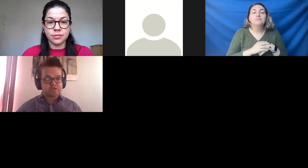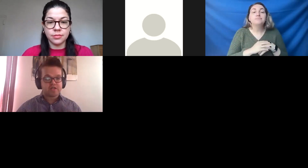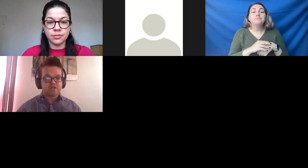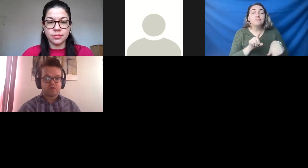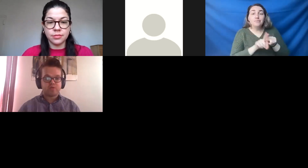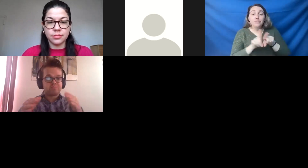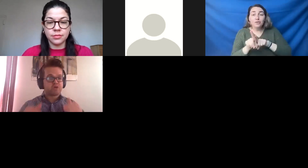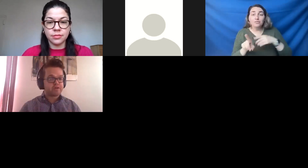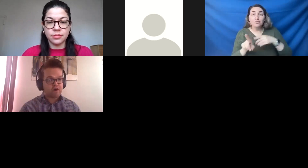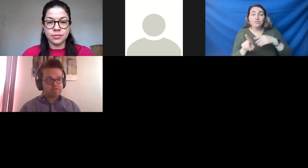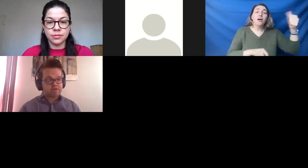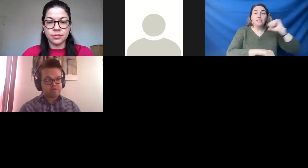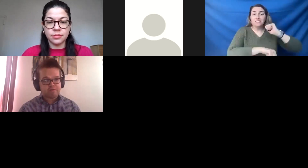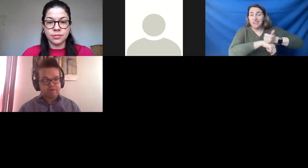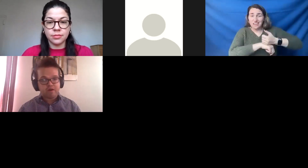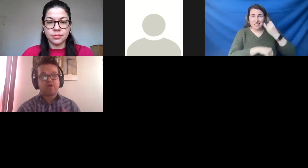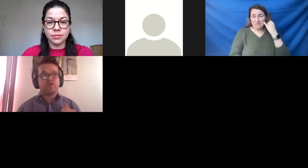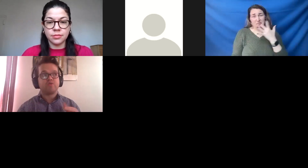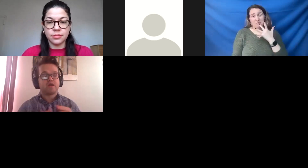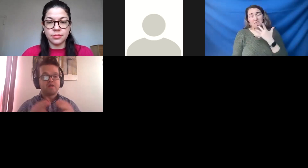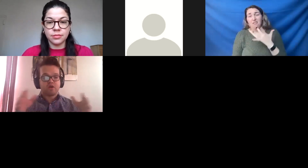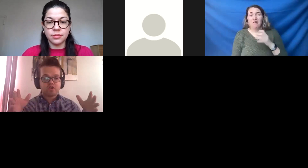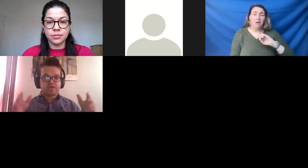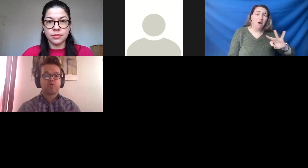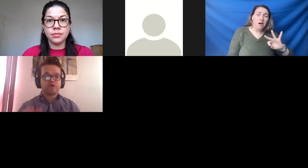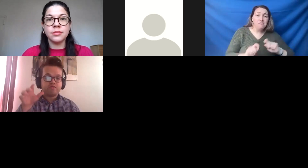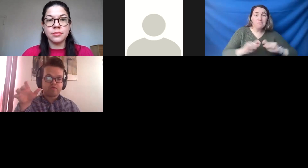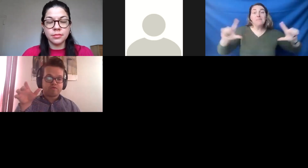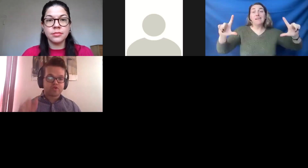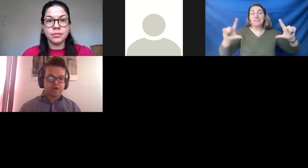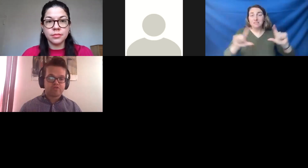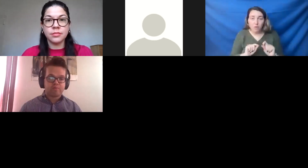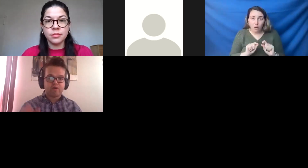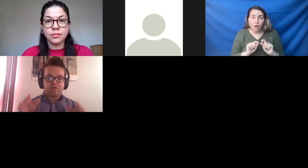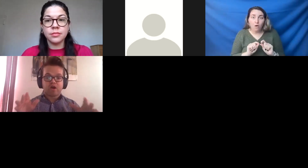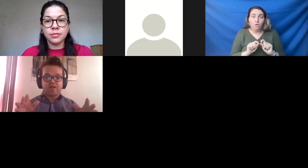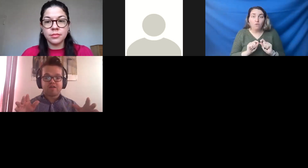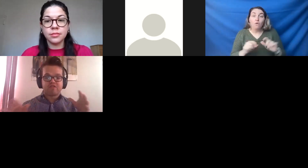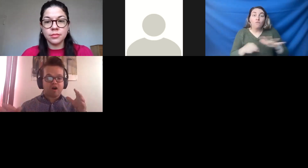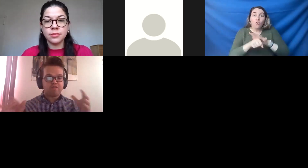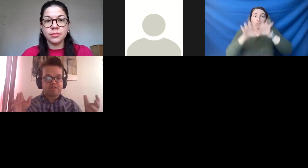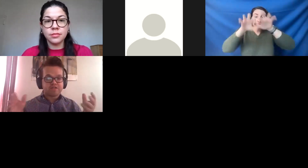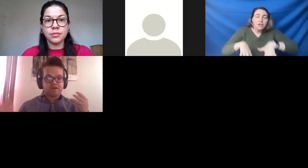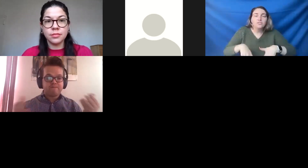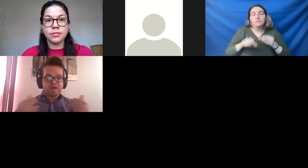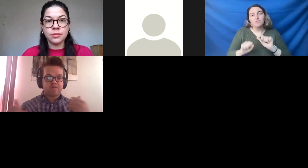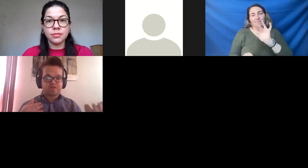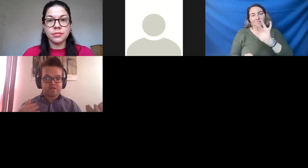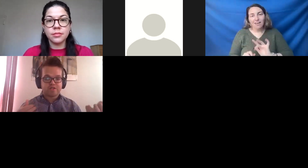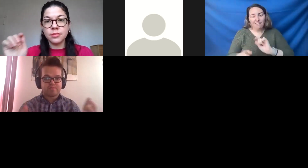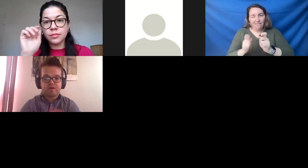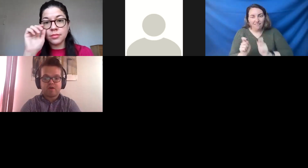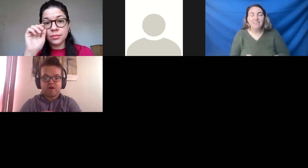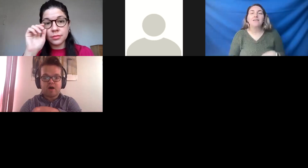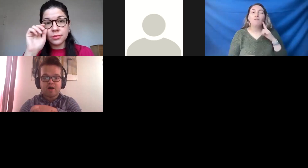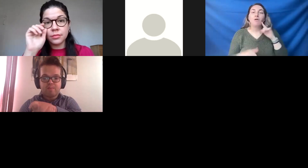additional settings where you can turn it off if you prefer, you can enlarge it, or you can view a full transcript for context of this